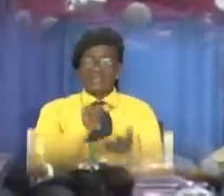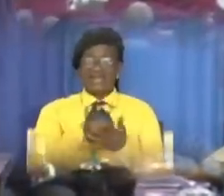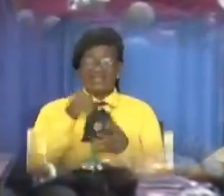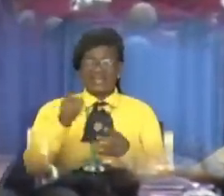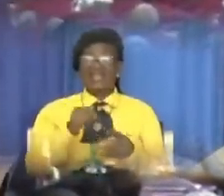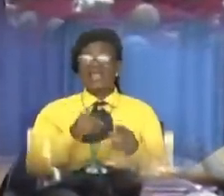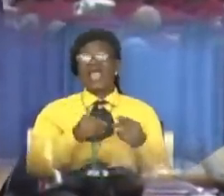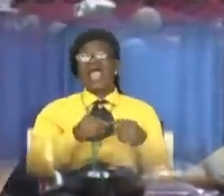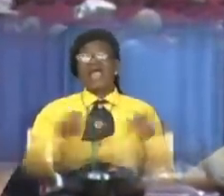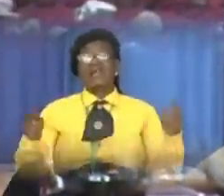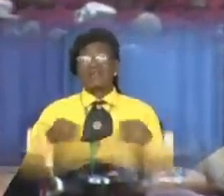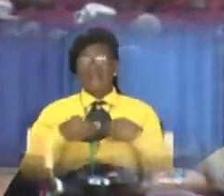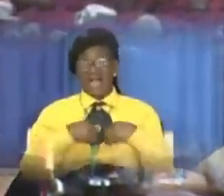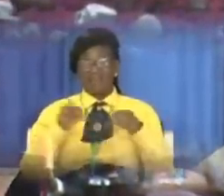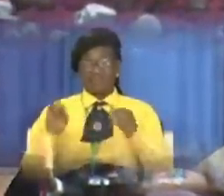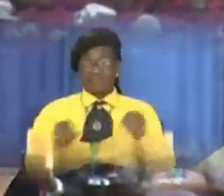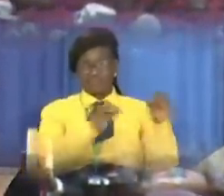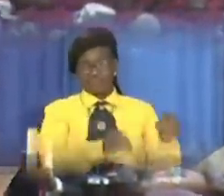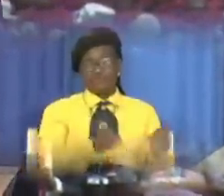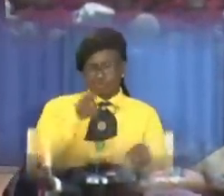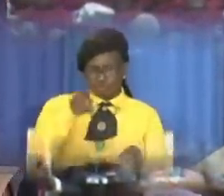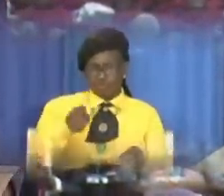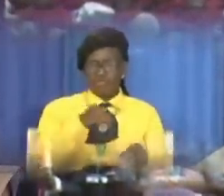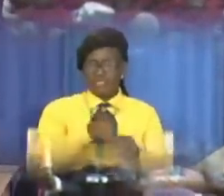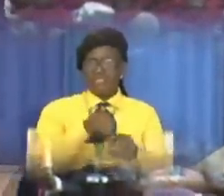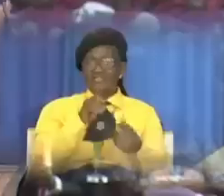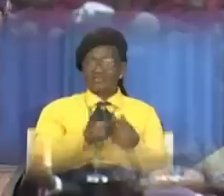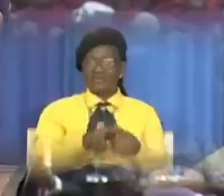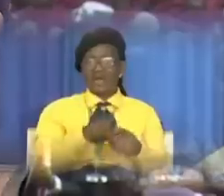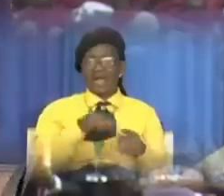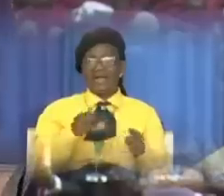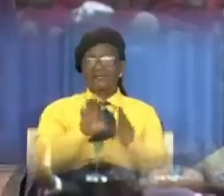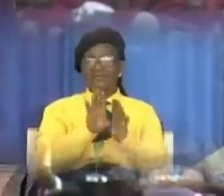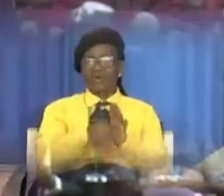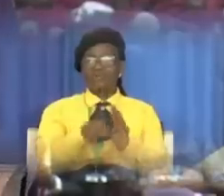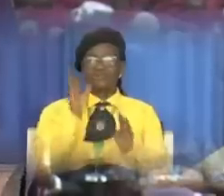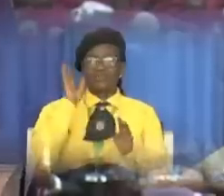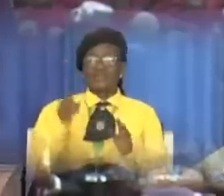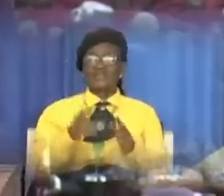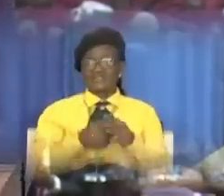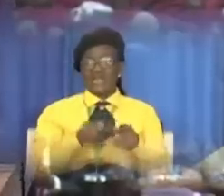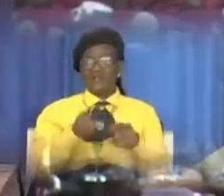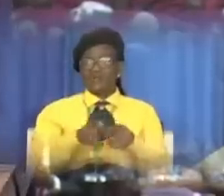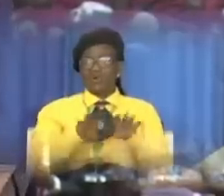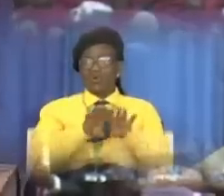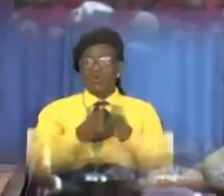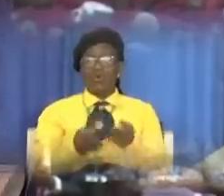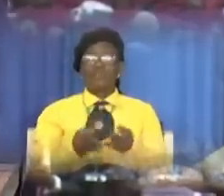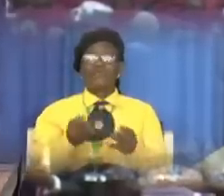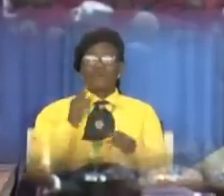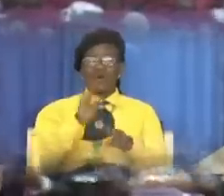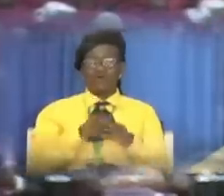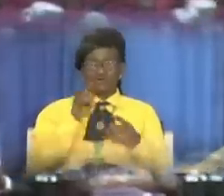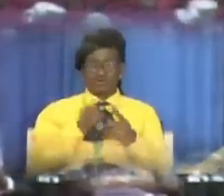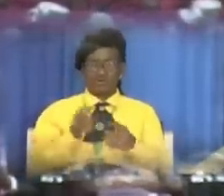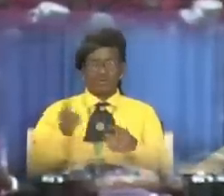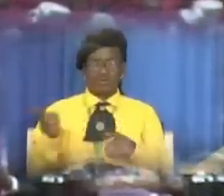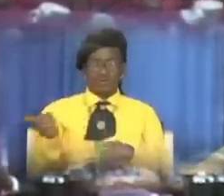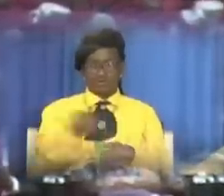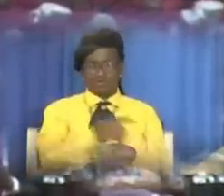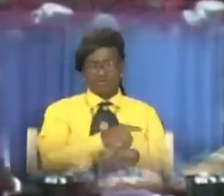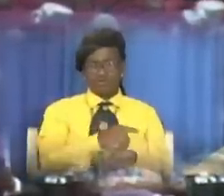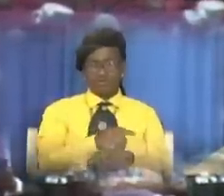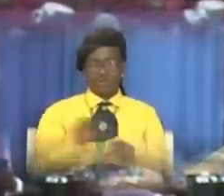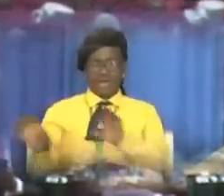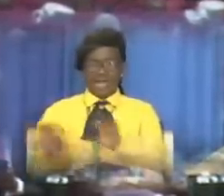And doors will begin to open unto you. Acts of the Apostles, chapter 12, verse 1 to 11.